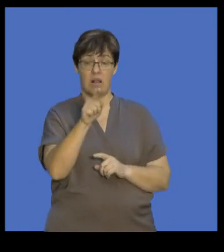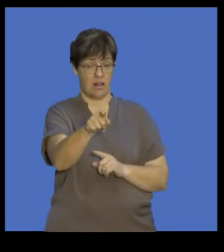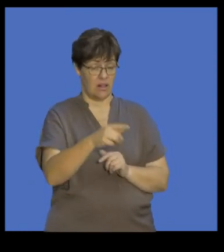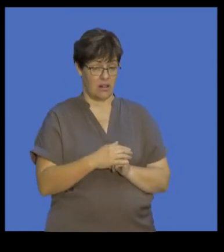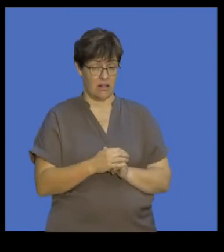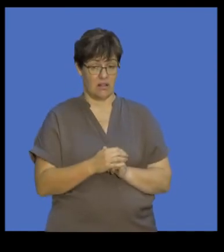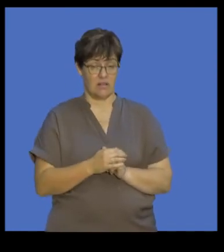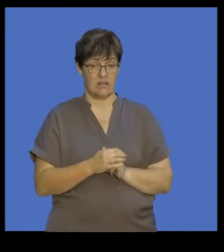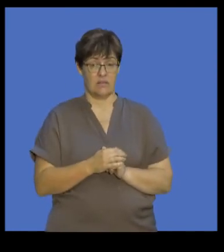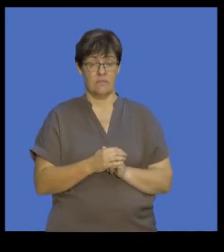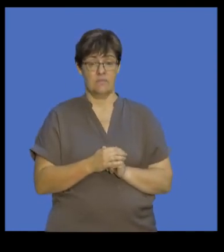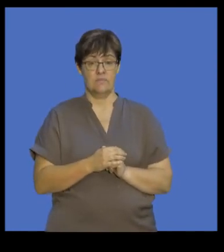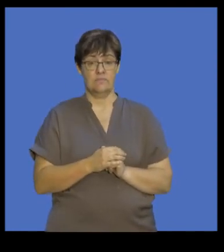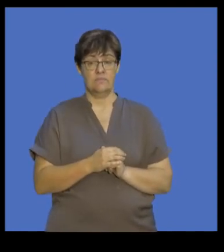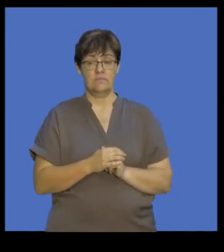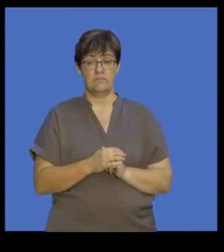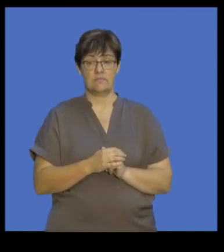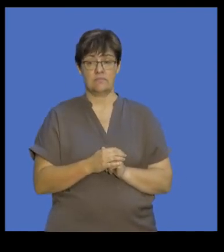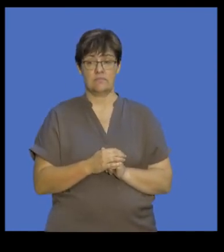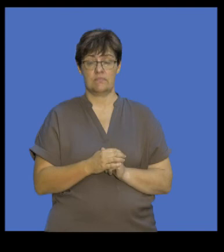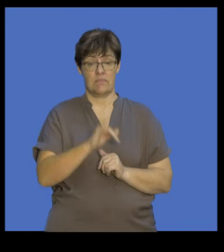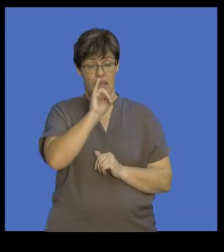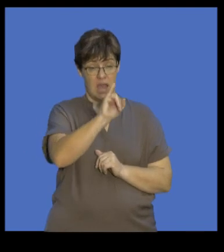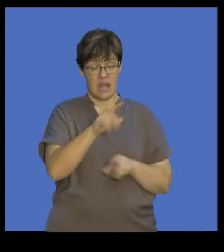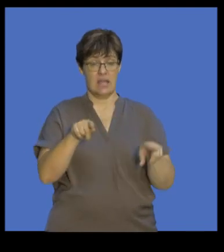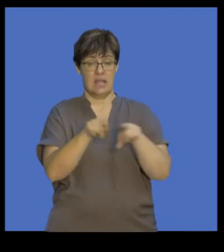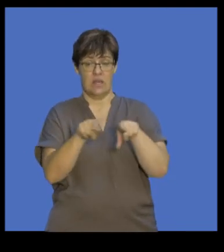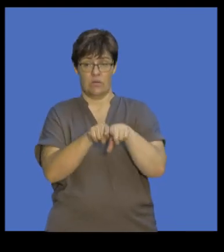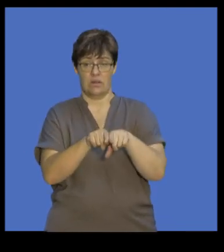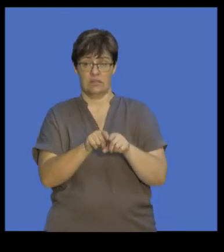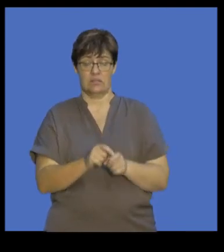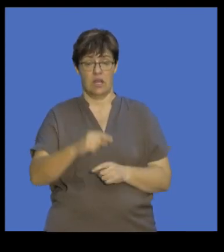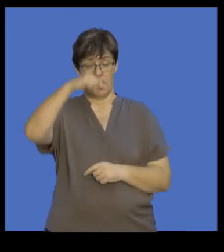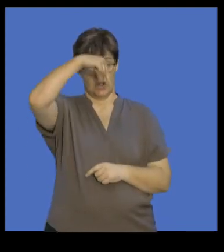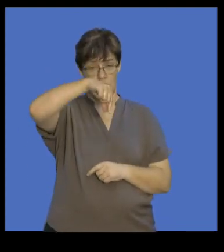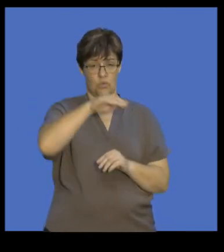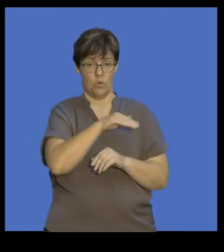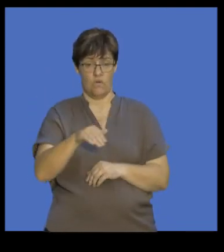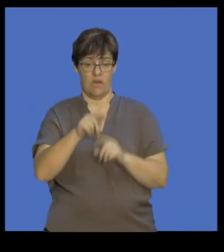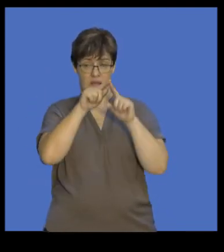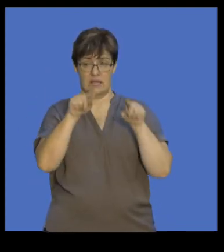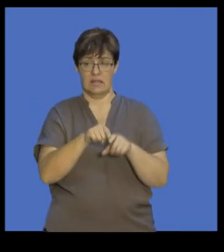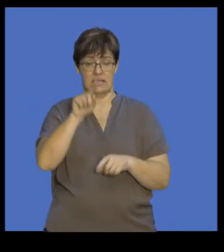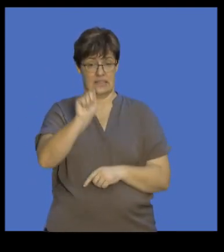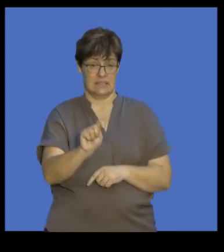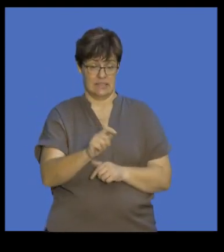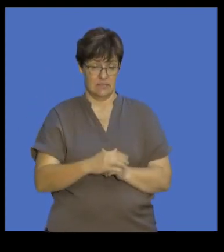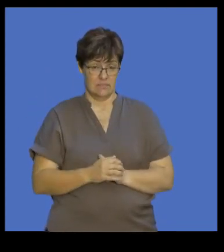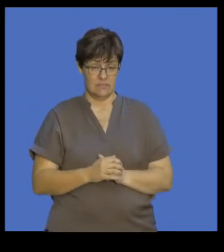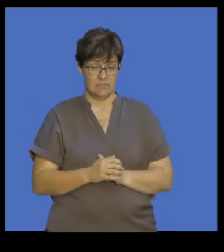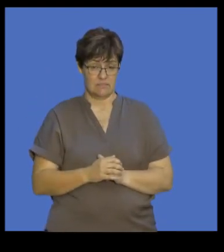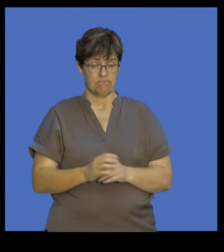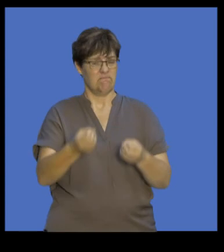know? We know that current is equals to charge over